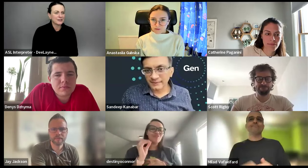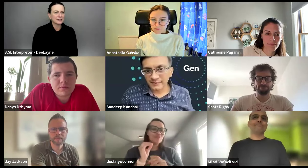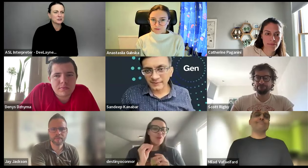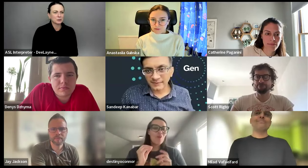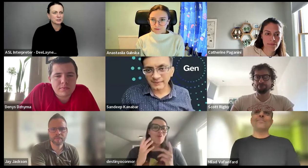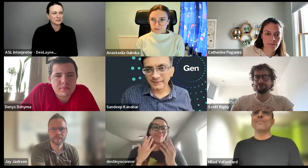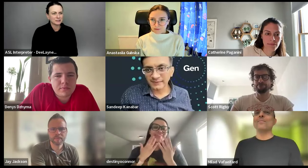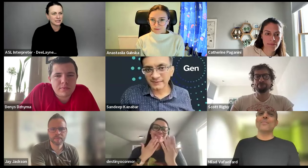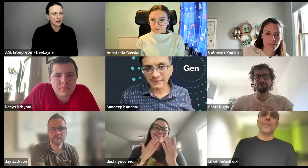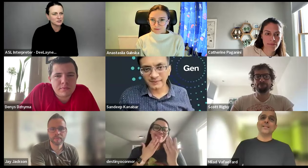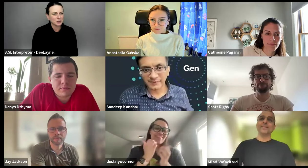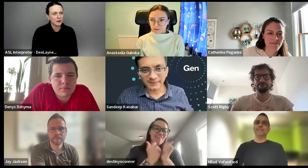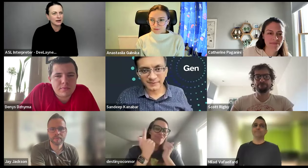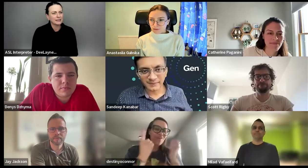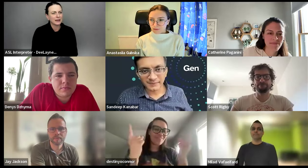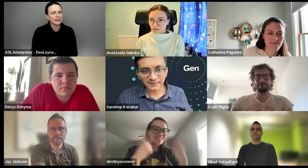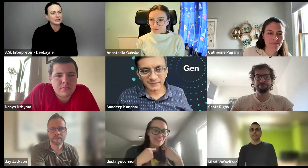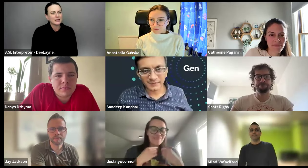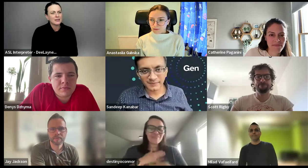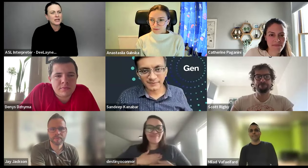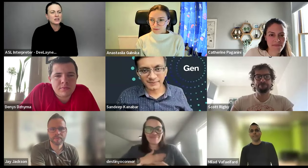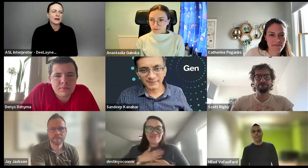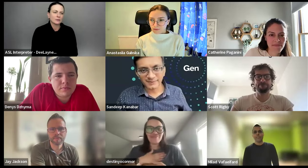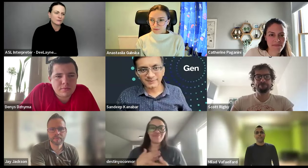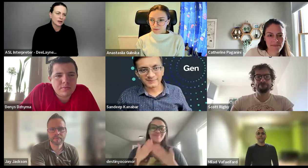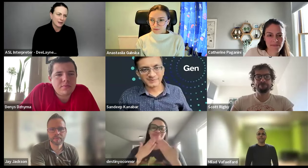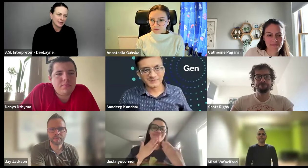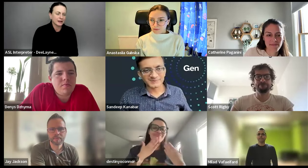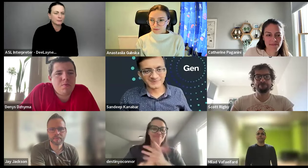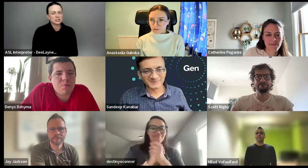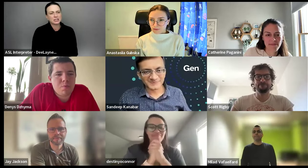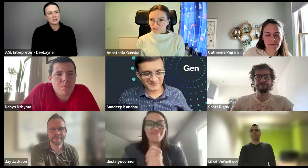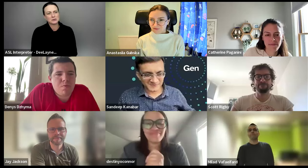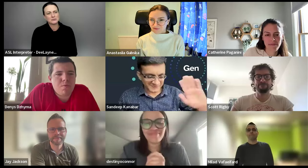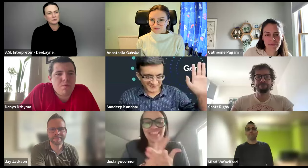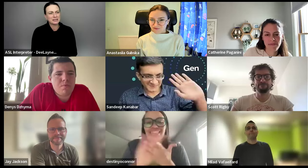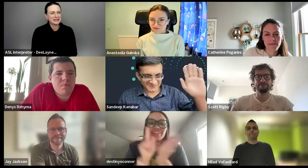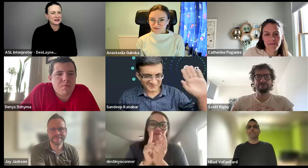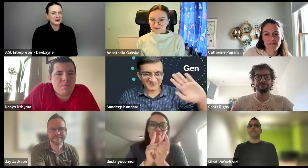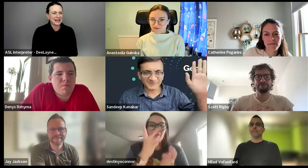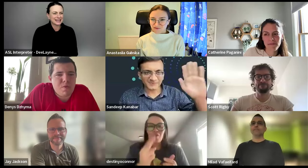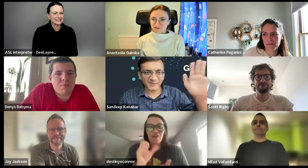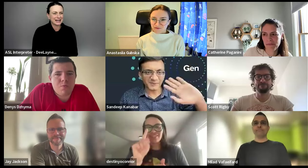Yeah, I think the interpreters have to take off. So anyway, thank you everyone for coming. Appreciate